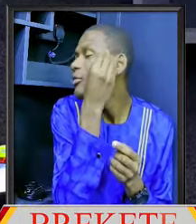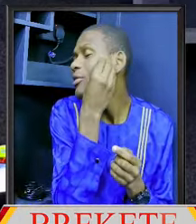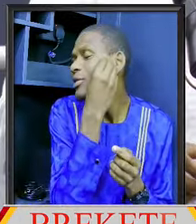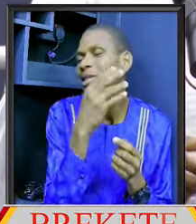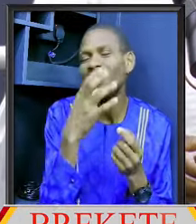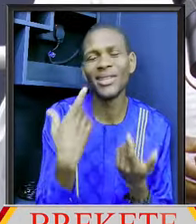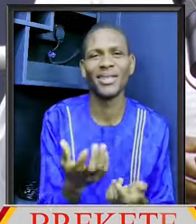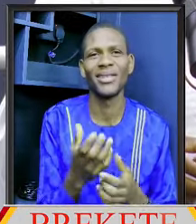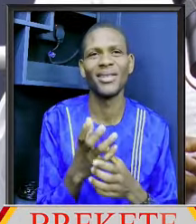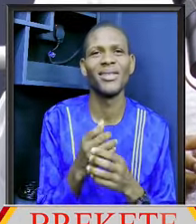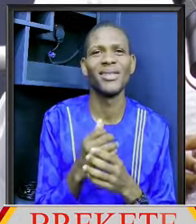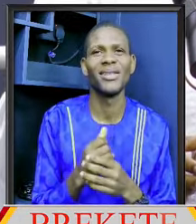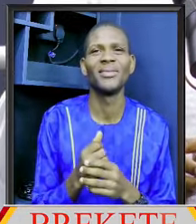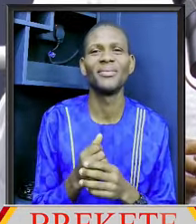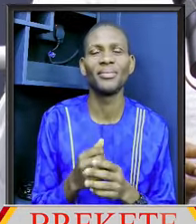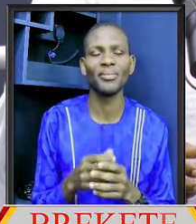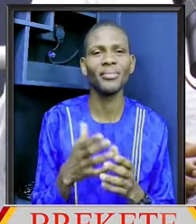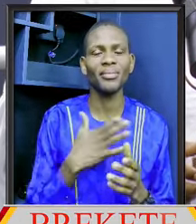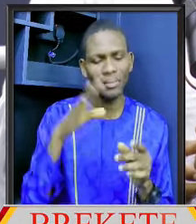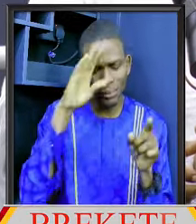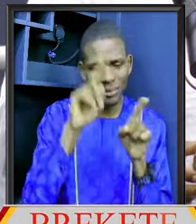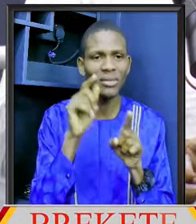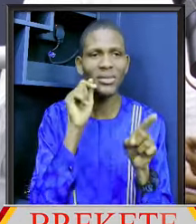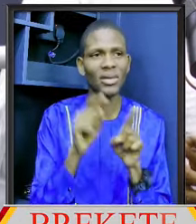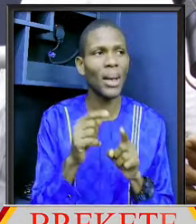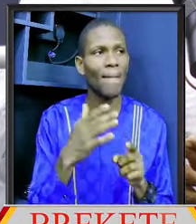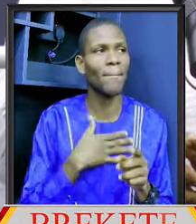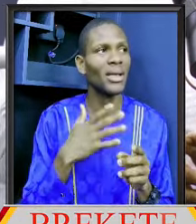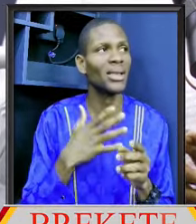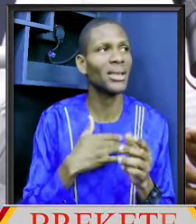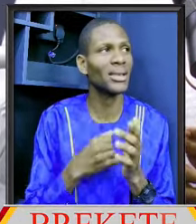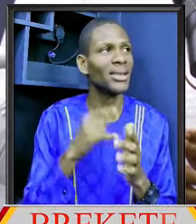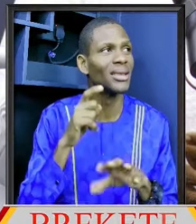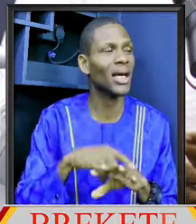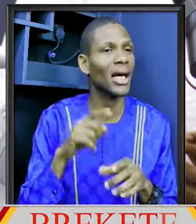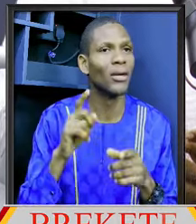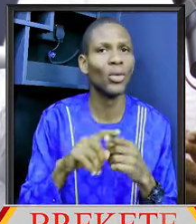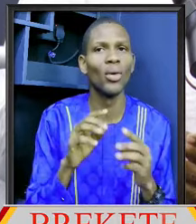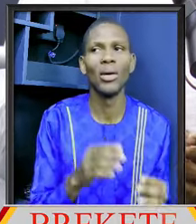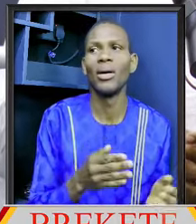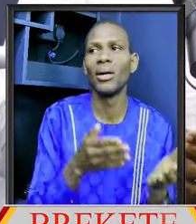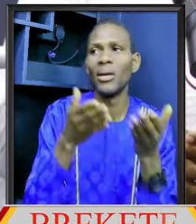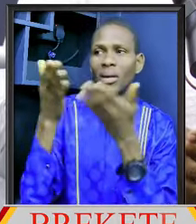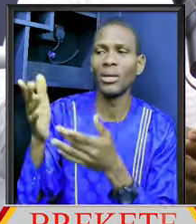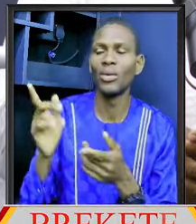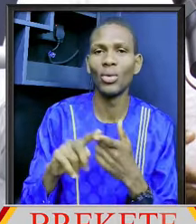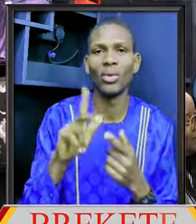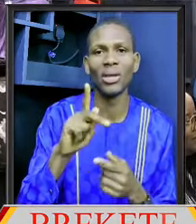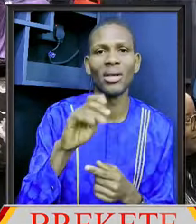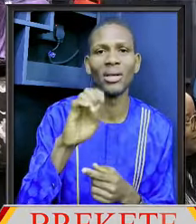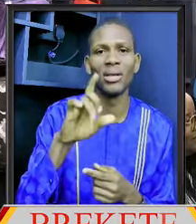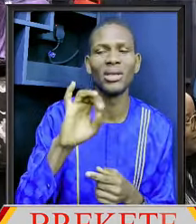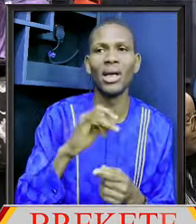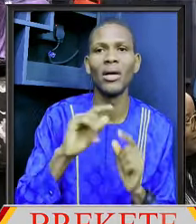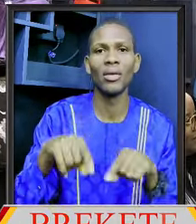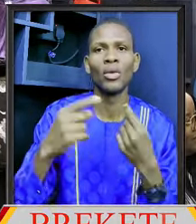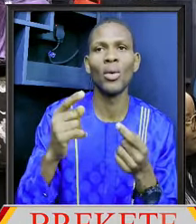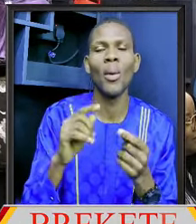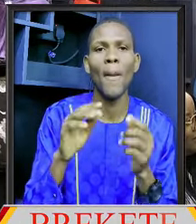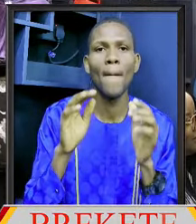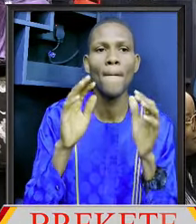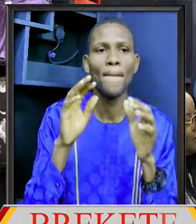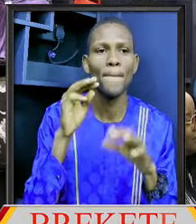my sisters, now time for me to hand over, make I go mosque. And I